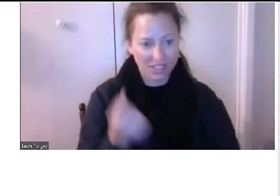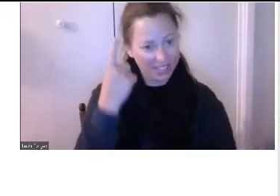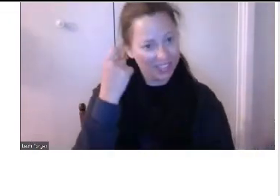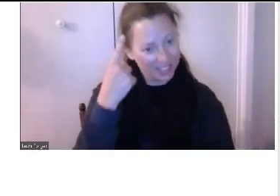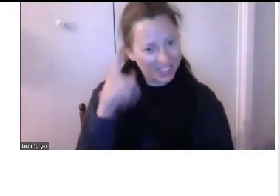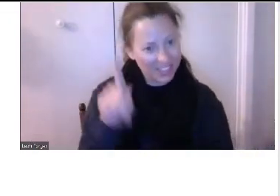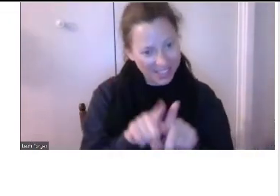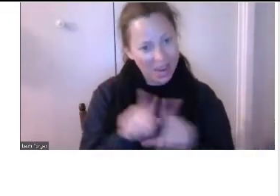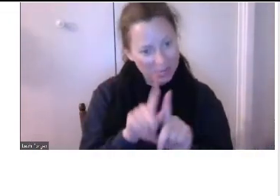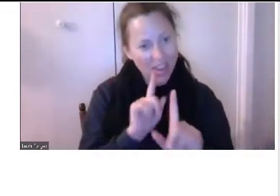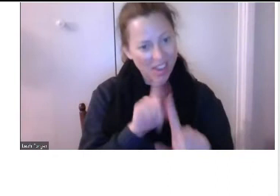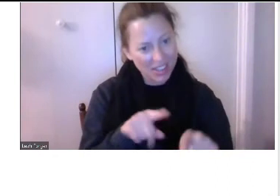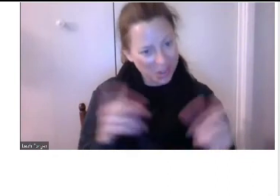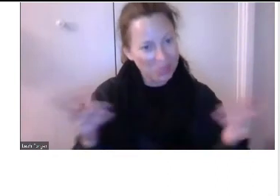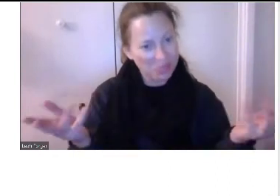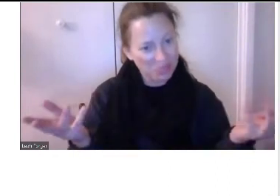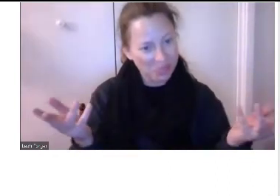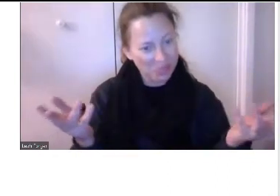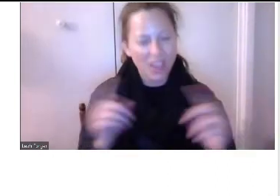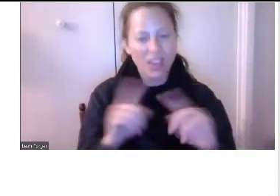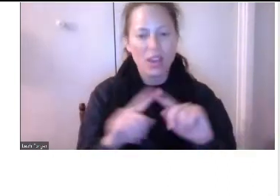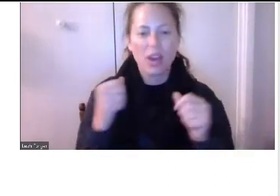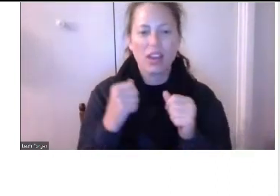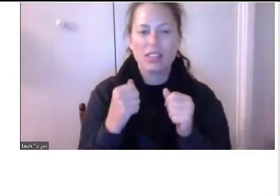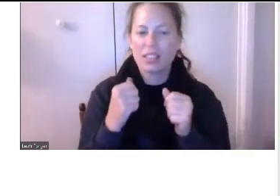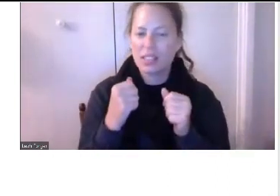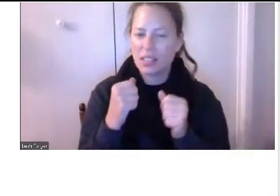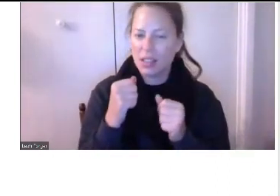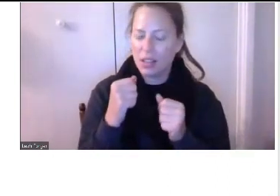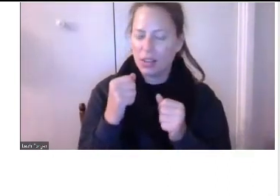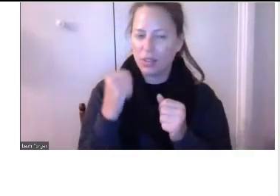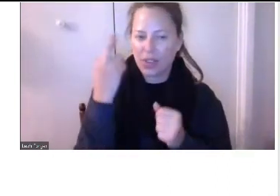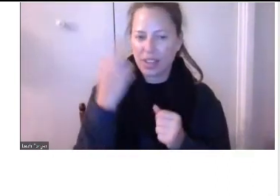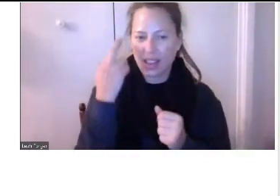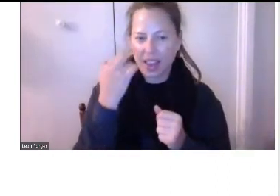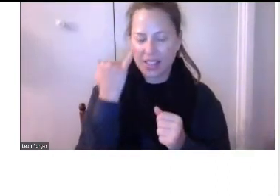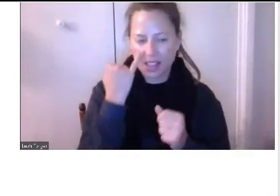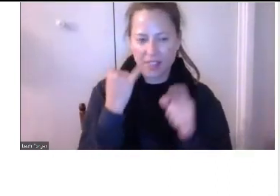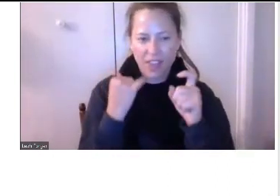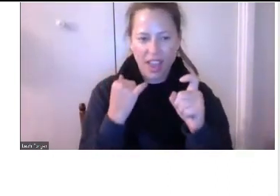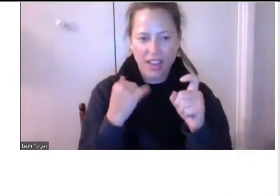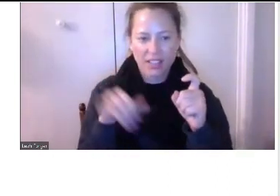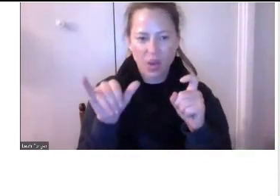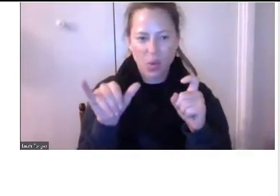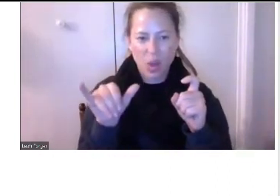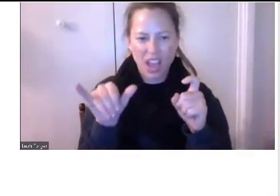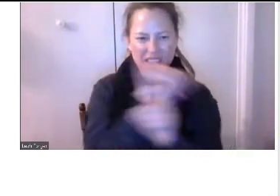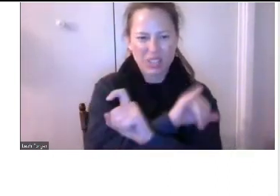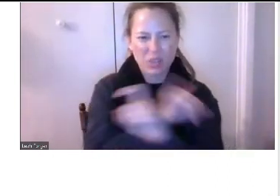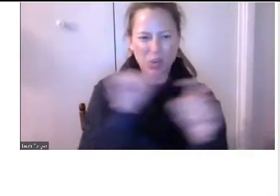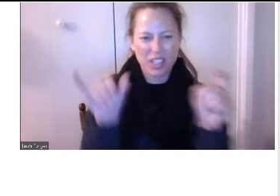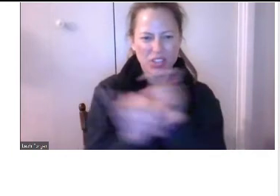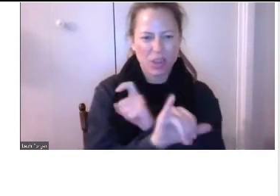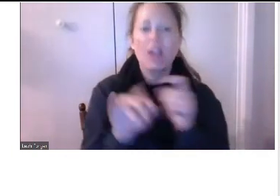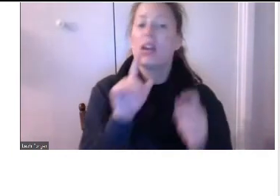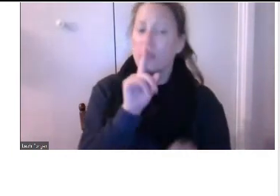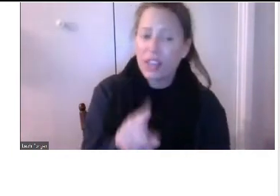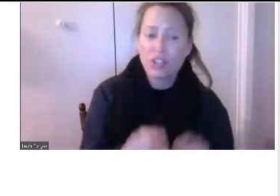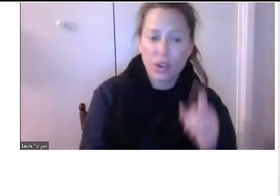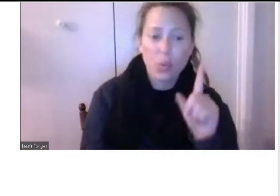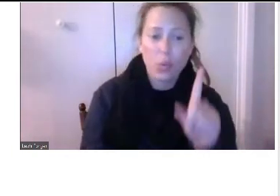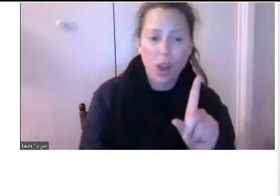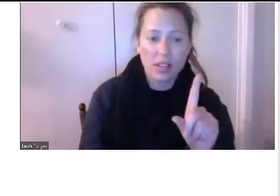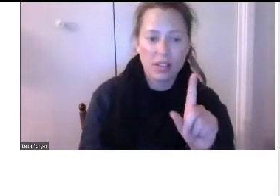Okay. The thing to keep in mind, though, is if you are switching up the x's and y's here, make sure that the 1's come